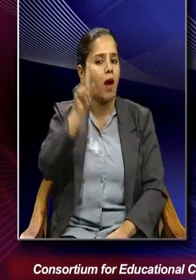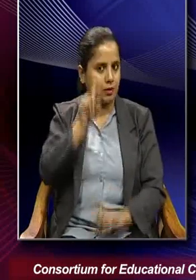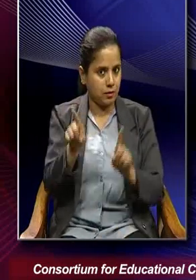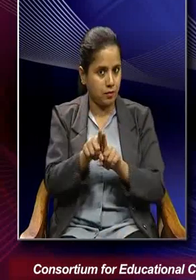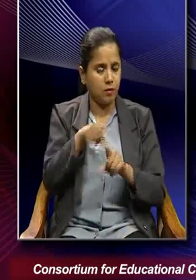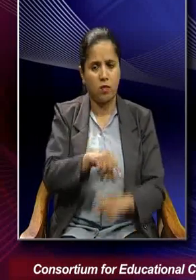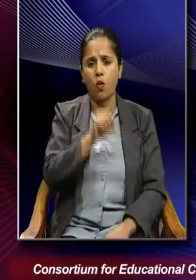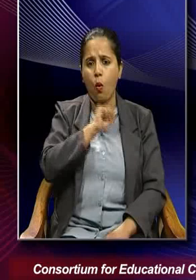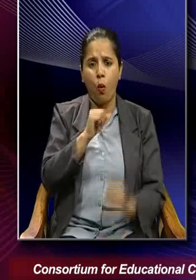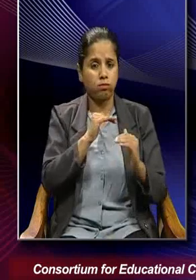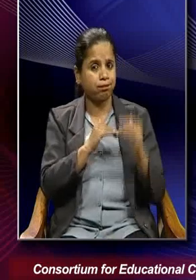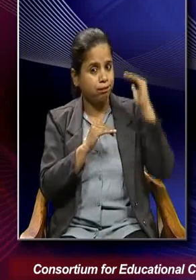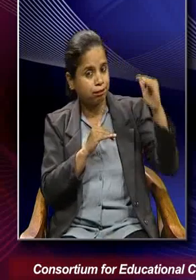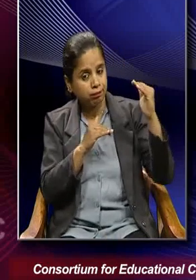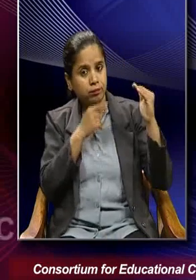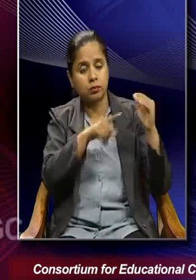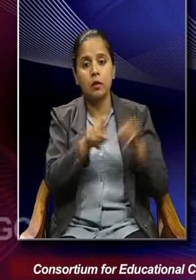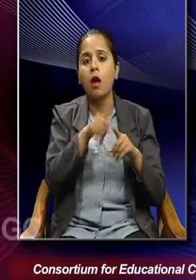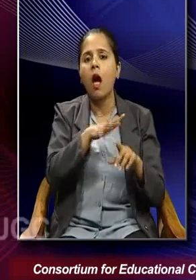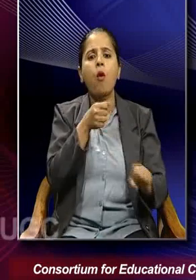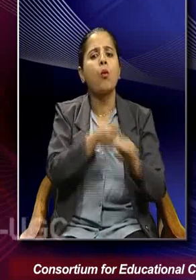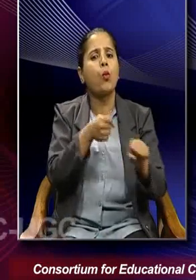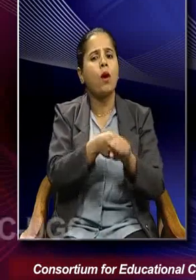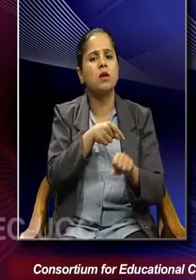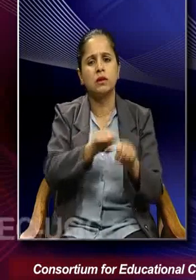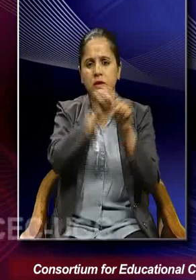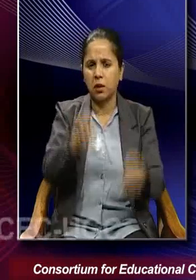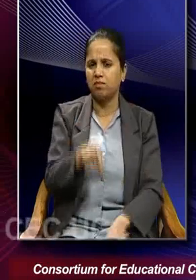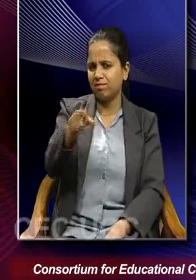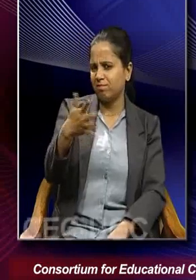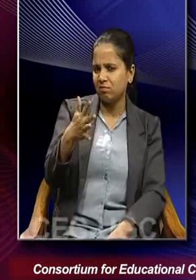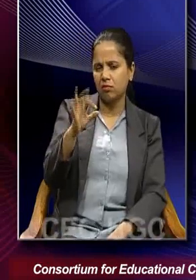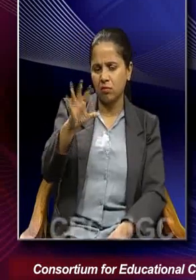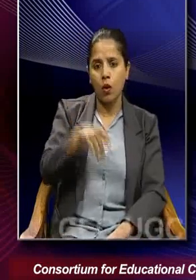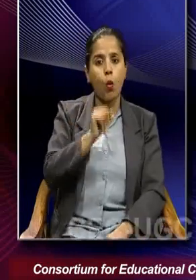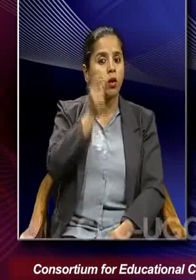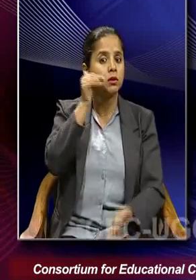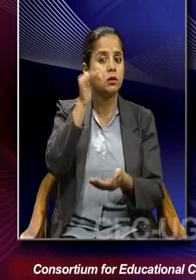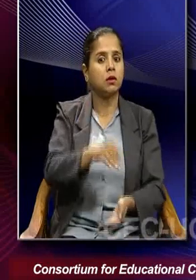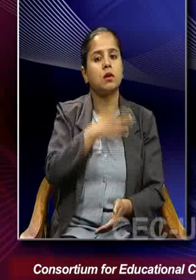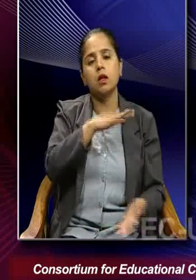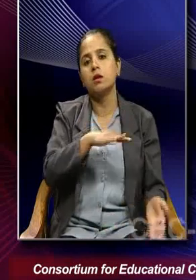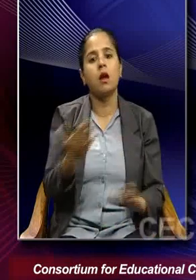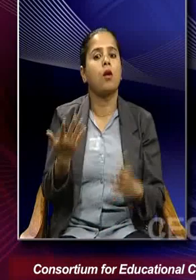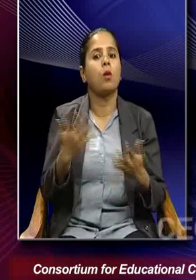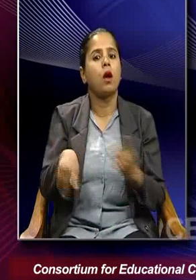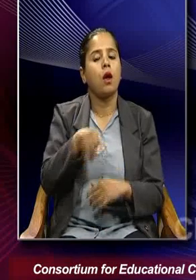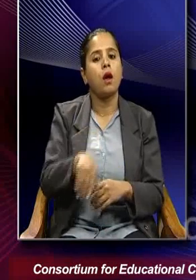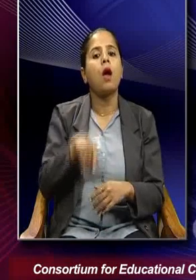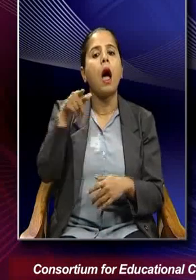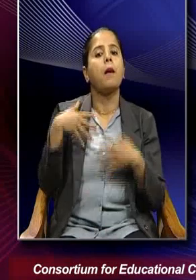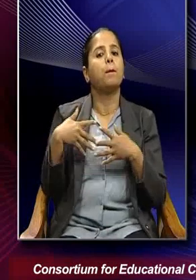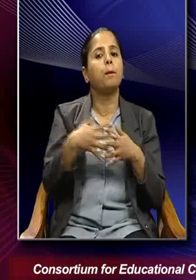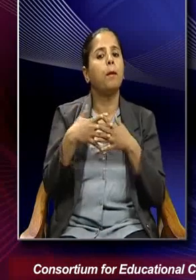old enough, and how he is fighting against the system, his son who has died in US, and